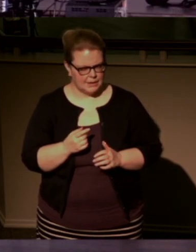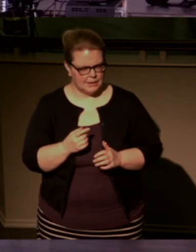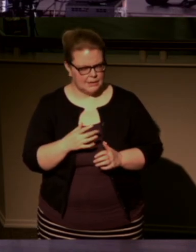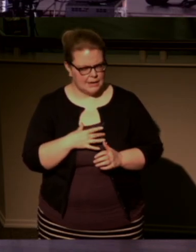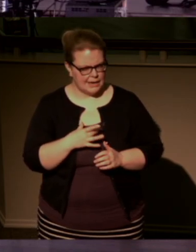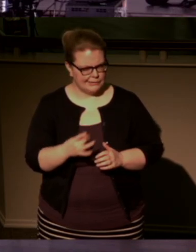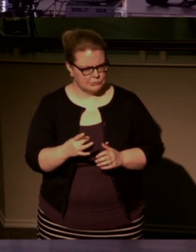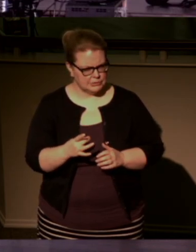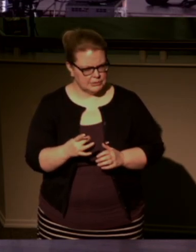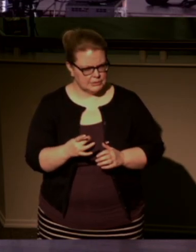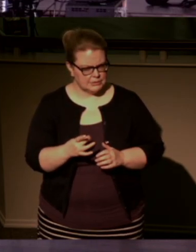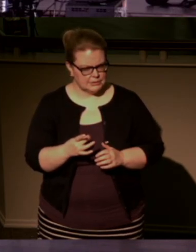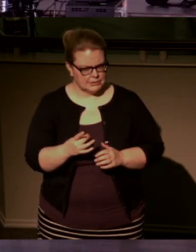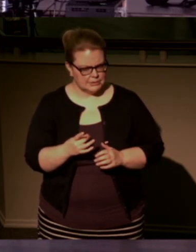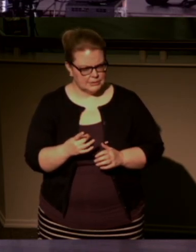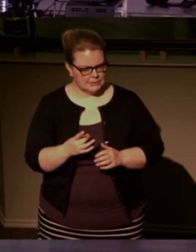it.